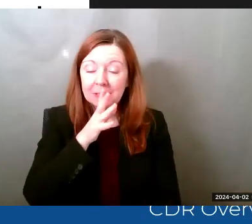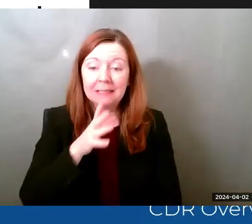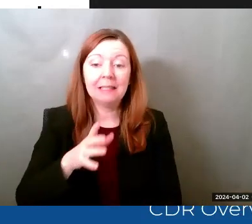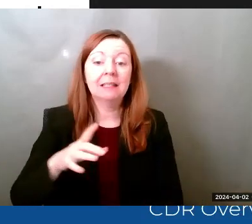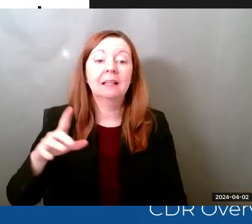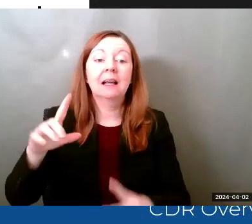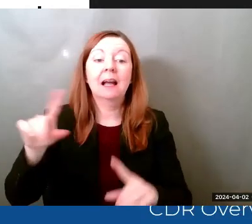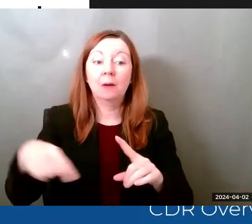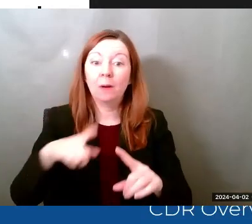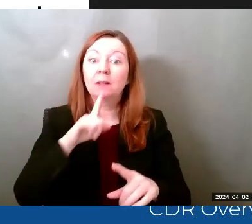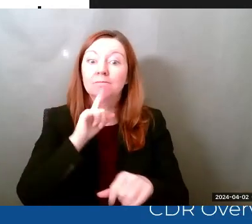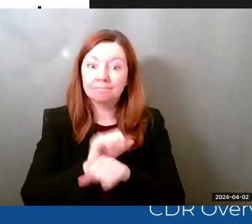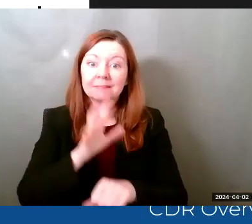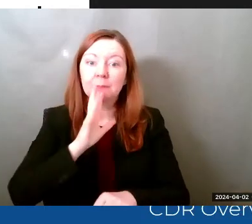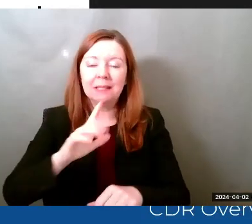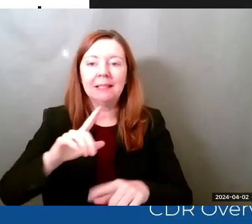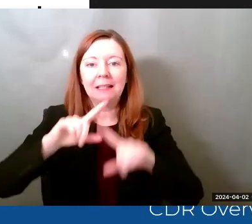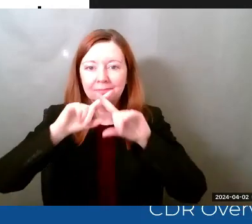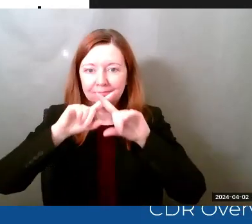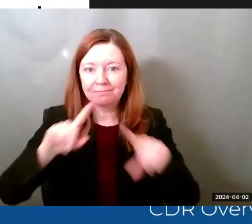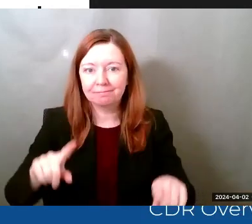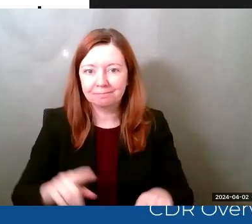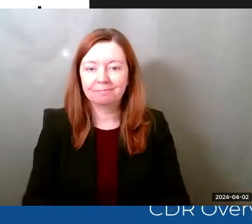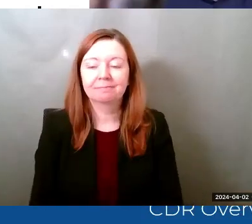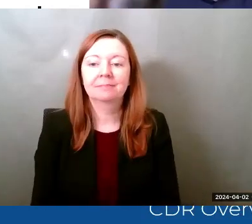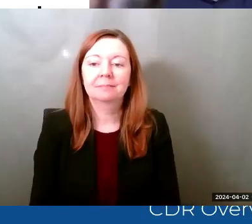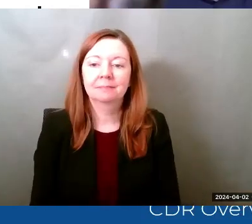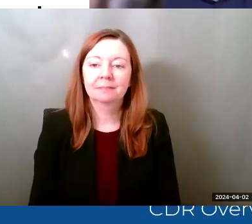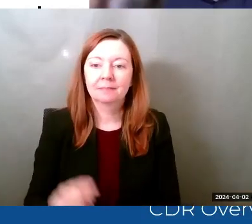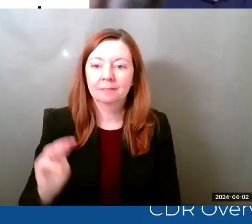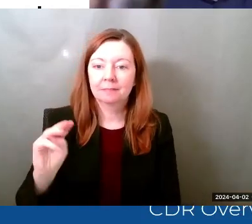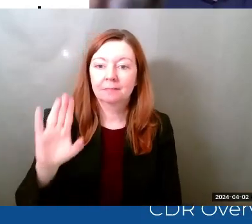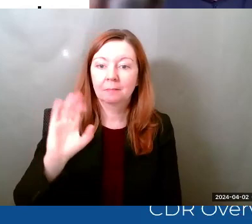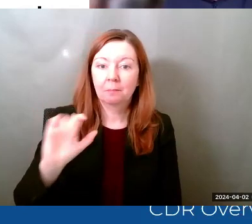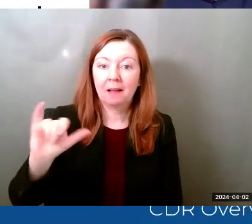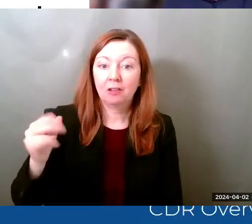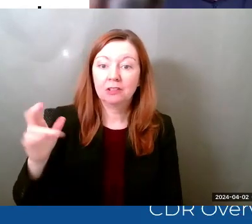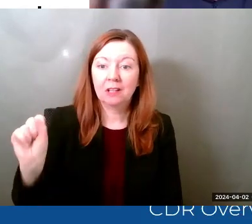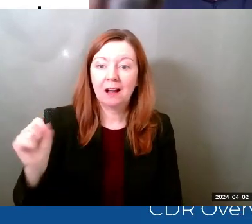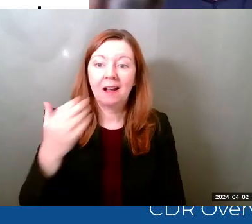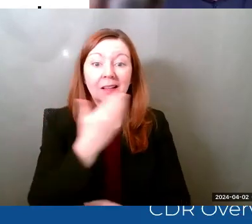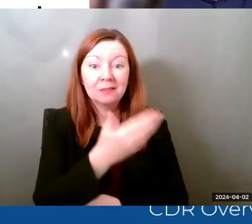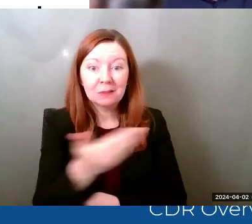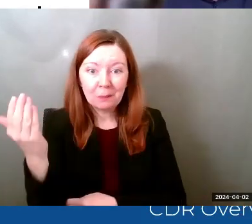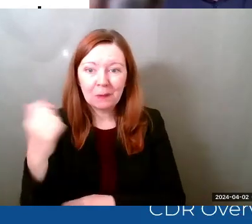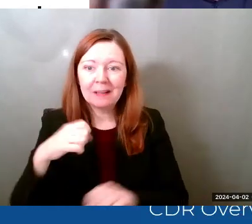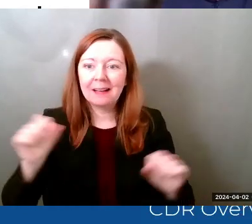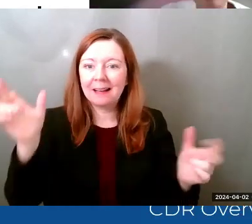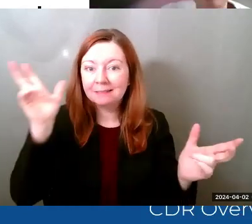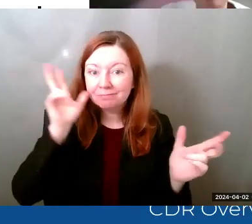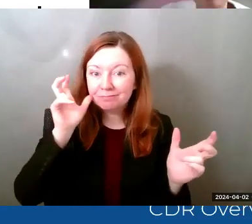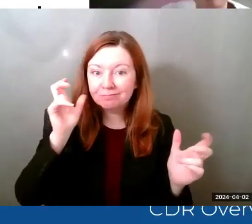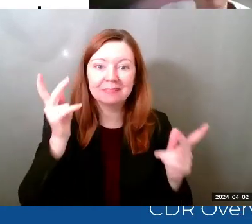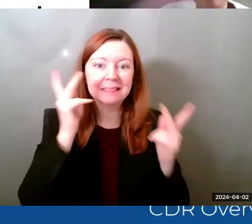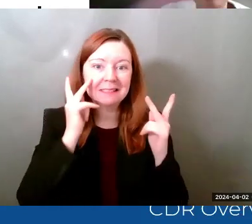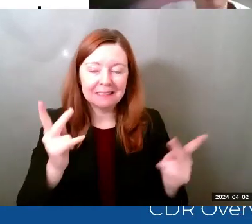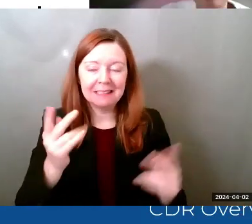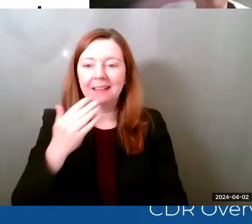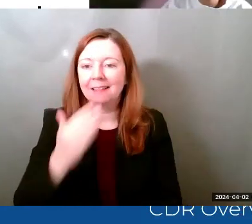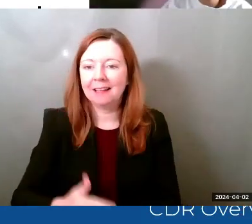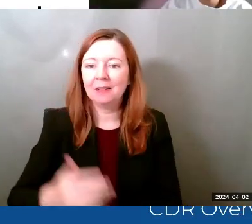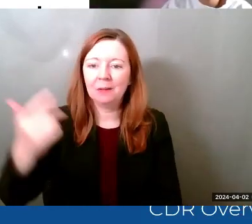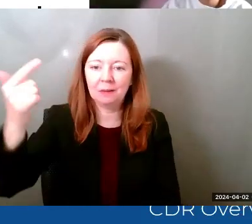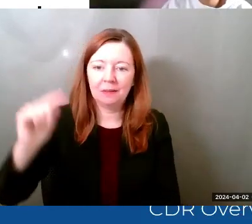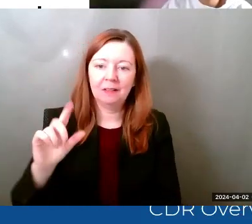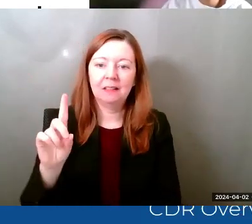them when you are speaking. Michael Johns. Morning, I can hear and see. Thank you.